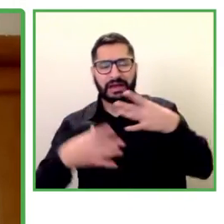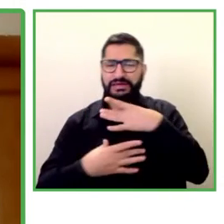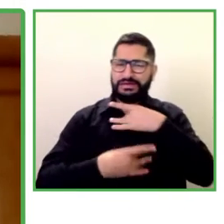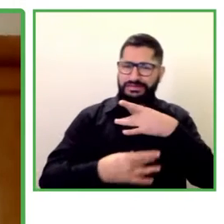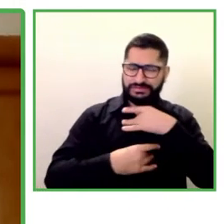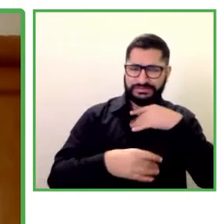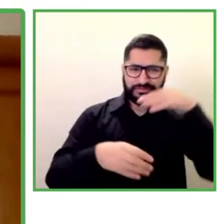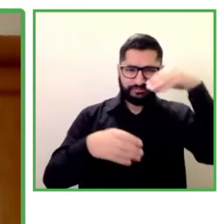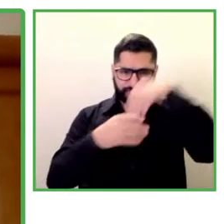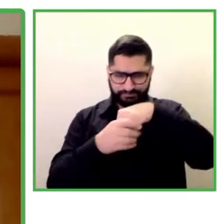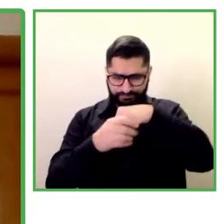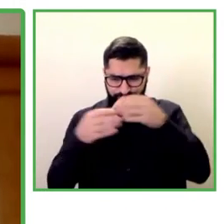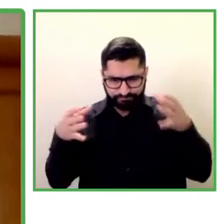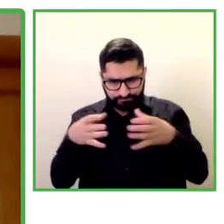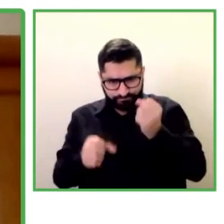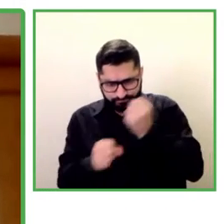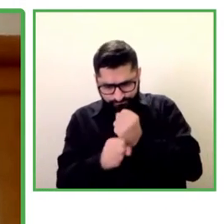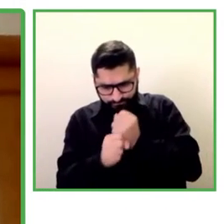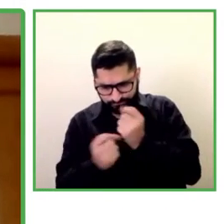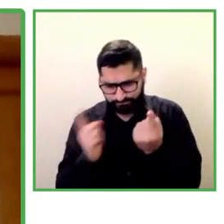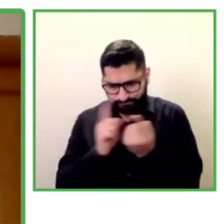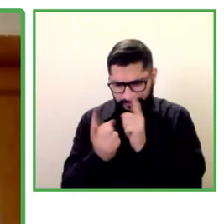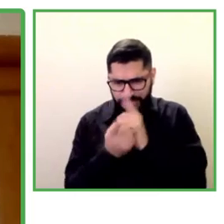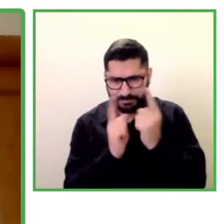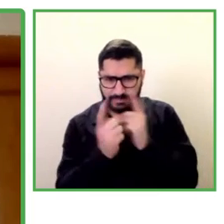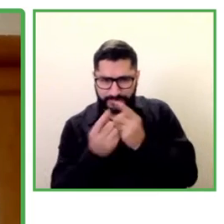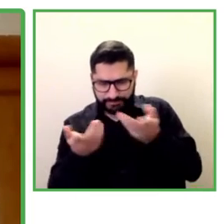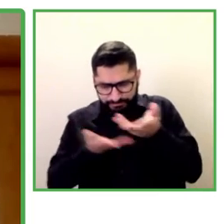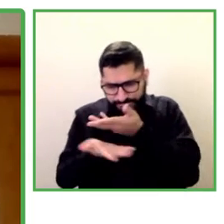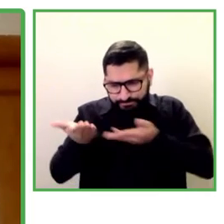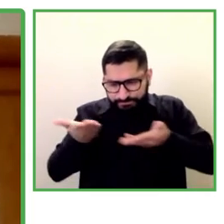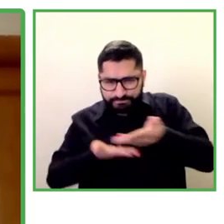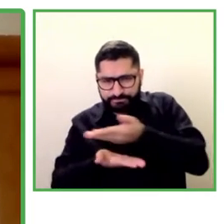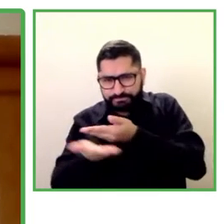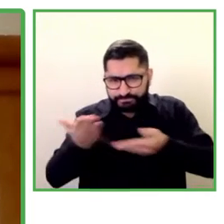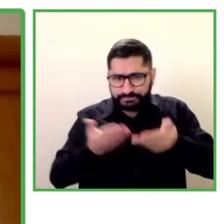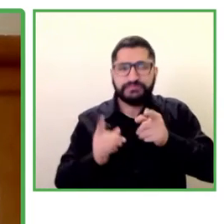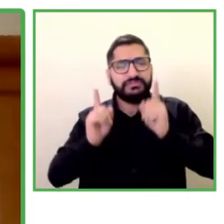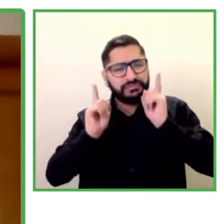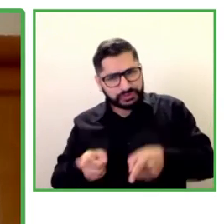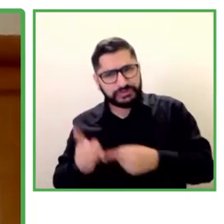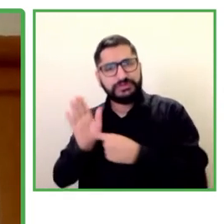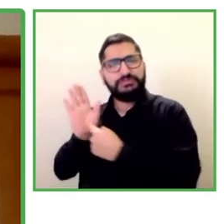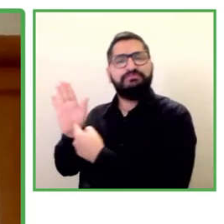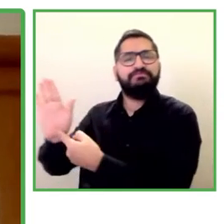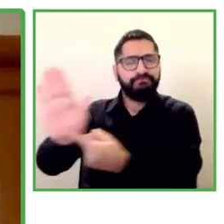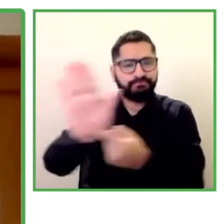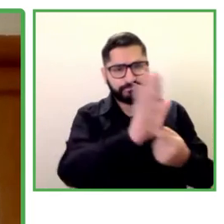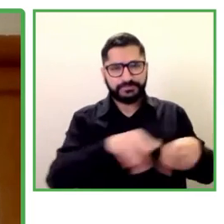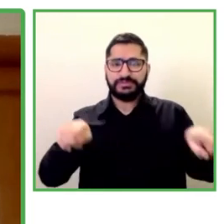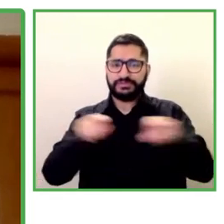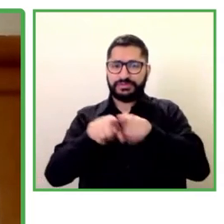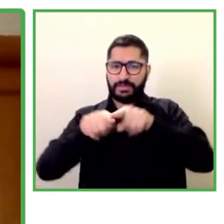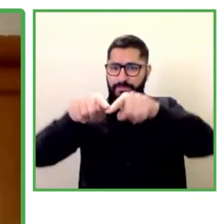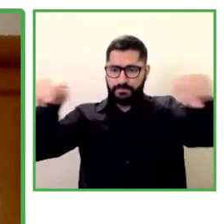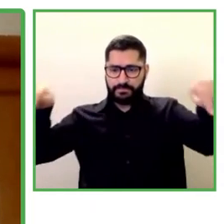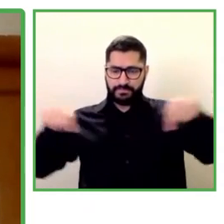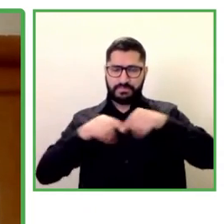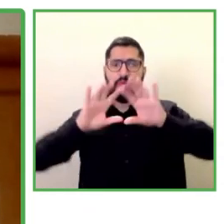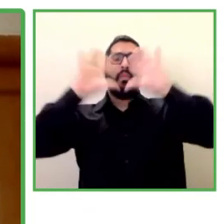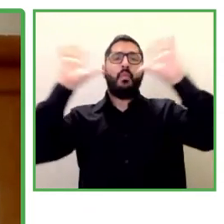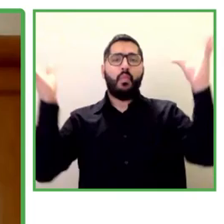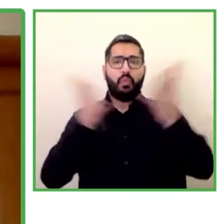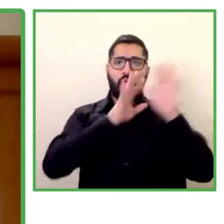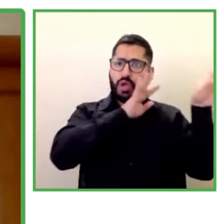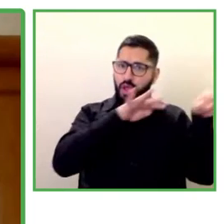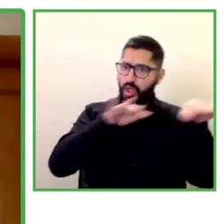are more diverse, teams that really reflect diversity of the society where we live, and that they see